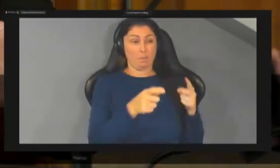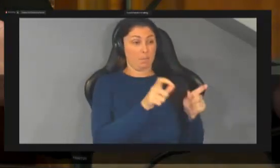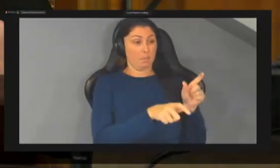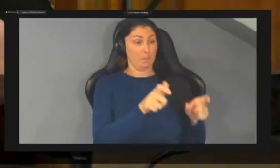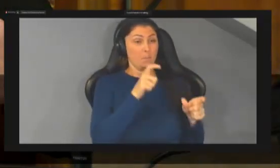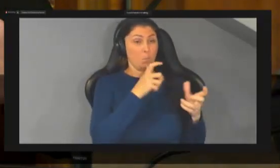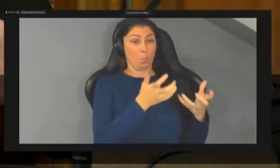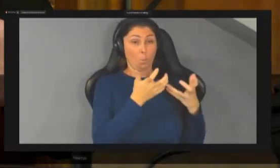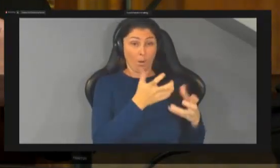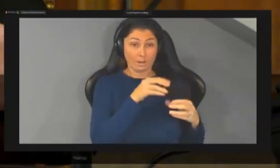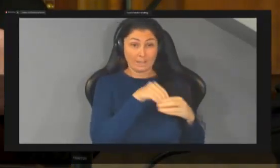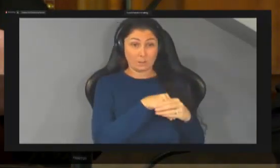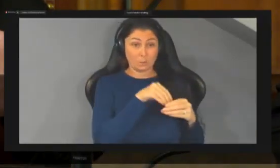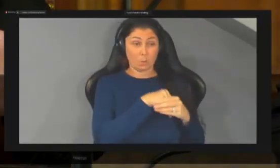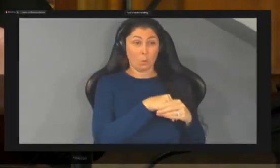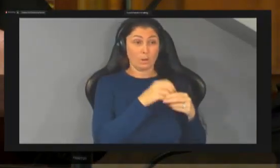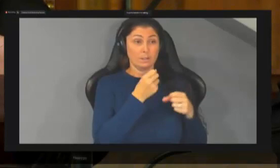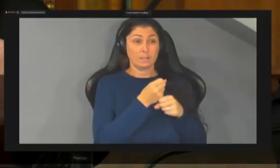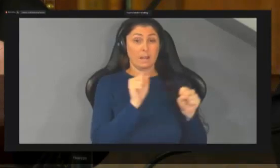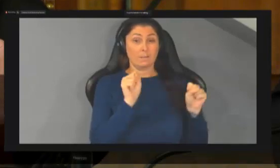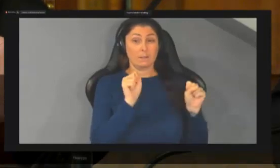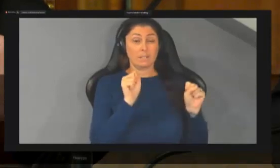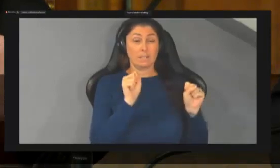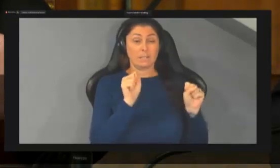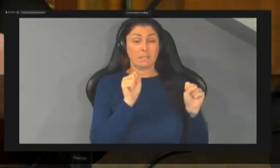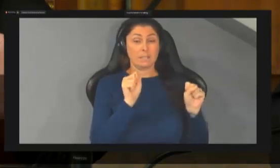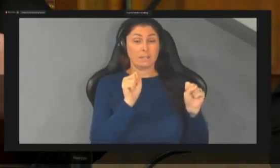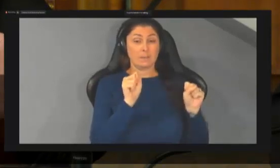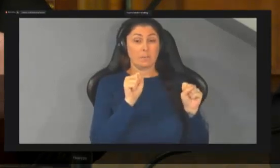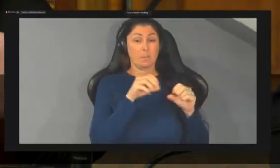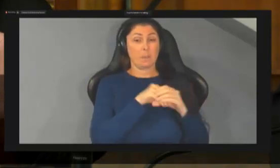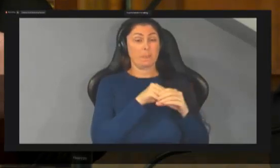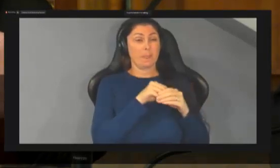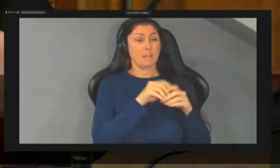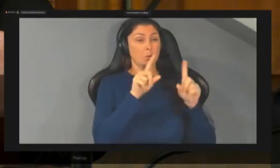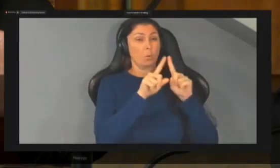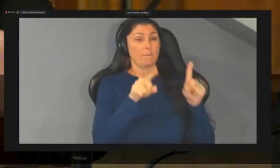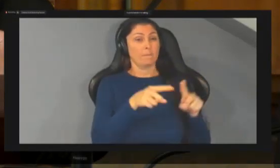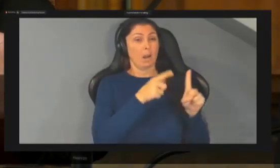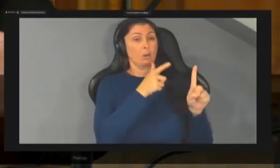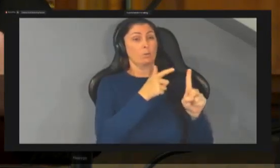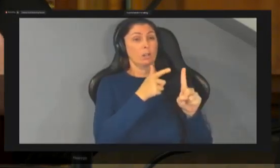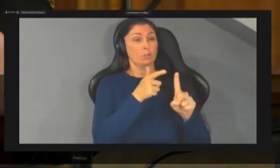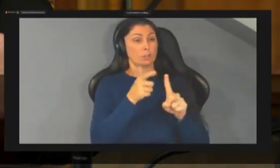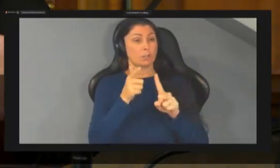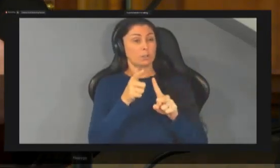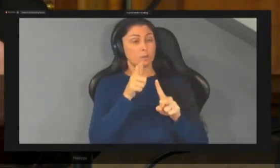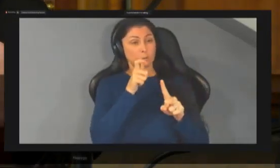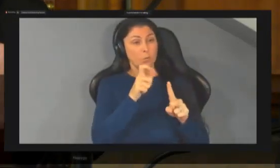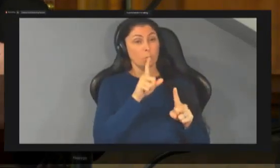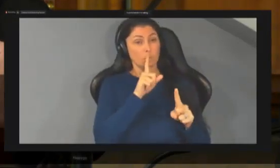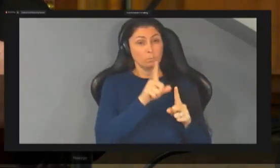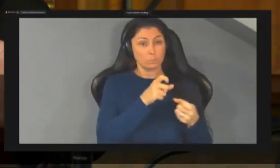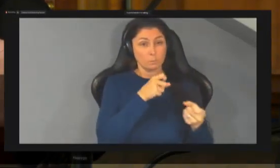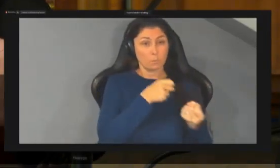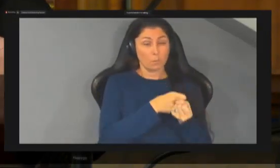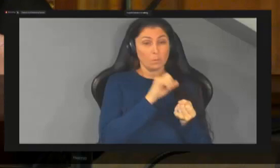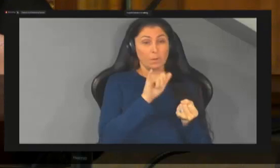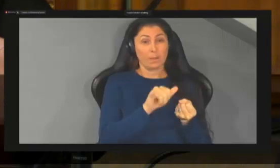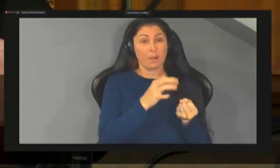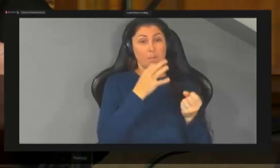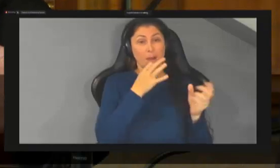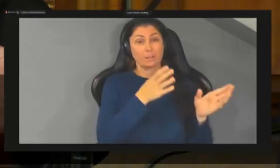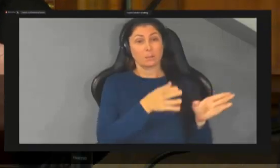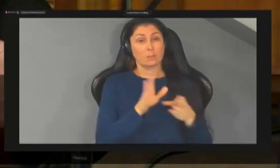indoor safety of indoor firing range who are in support of the master planning dollars